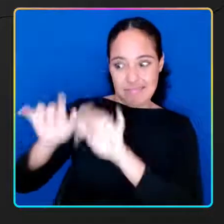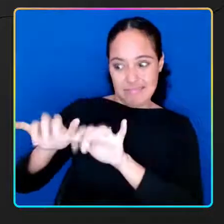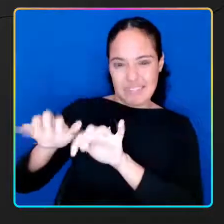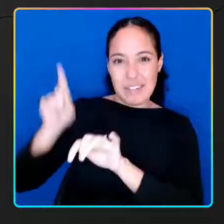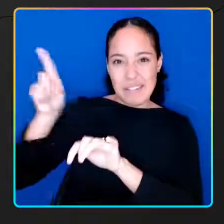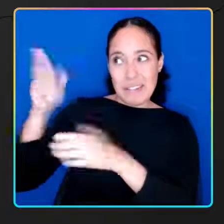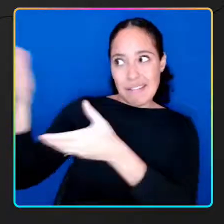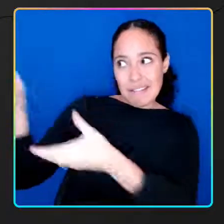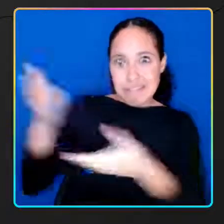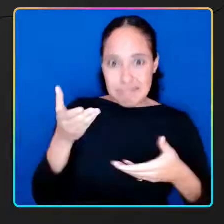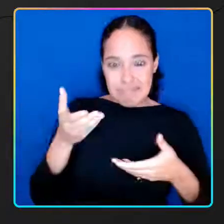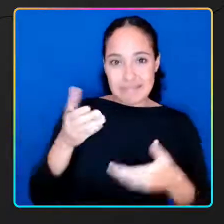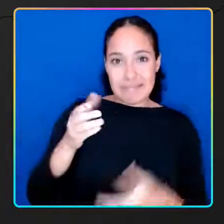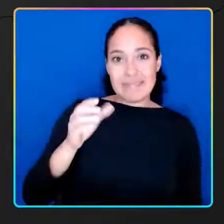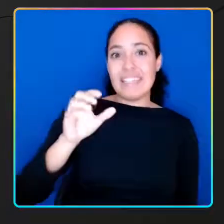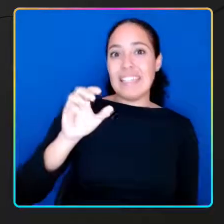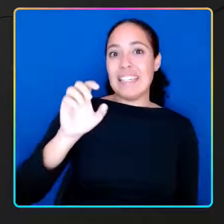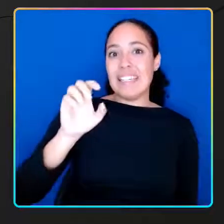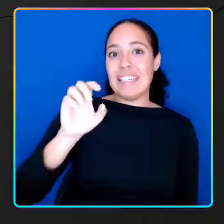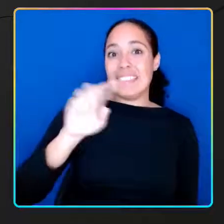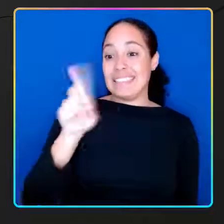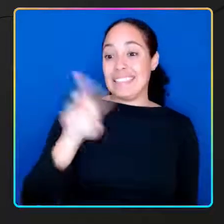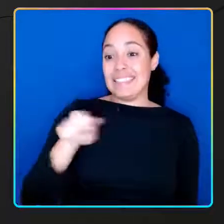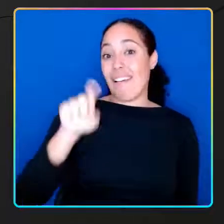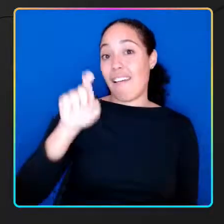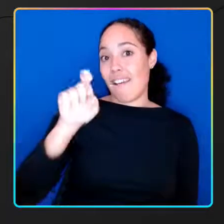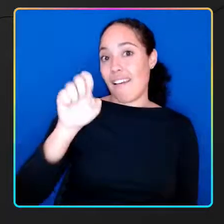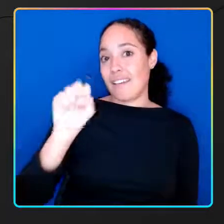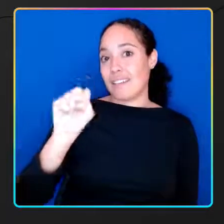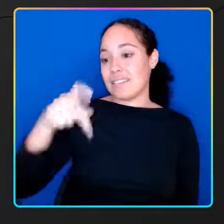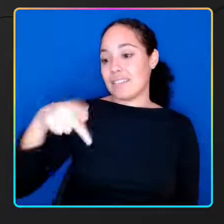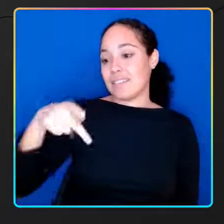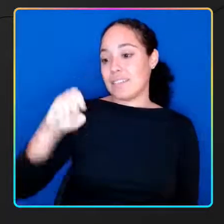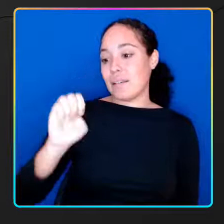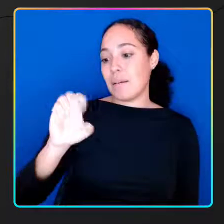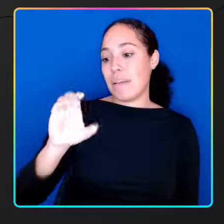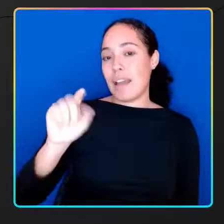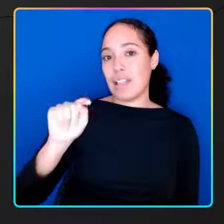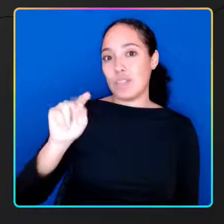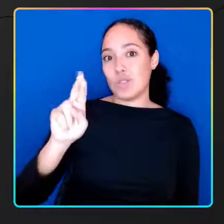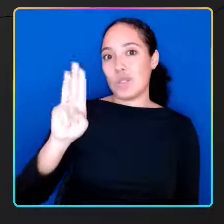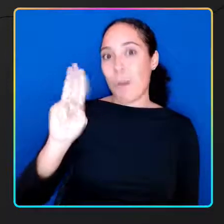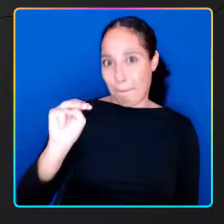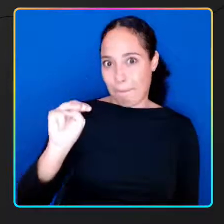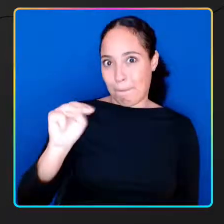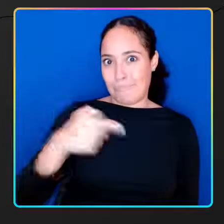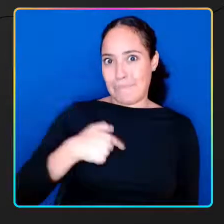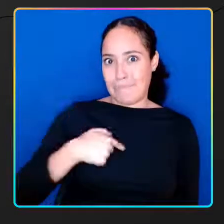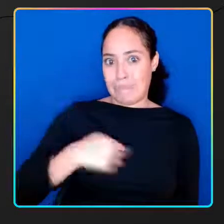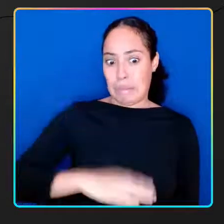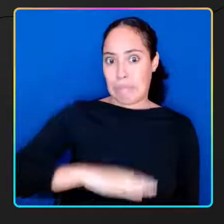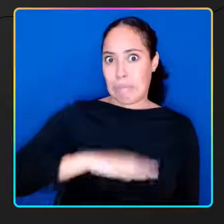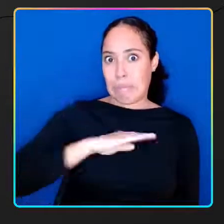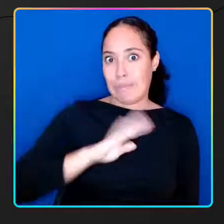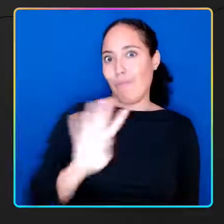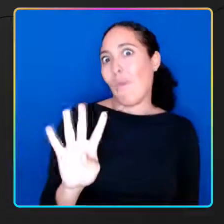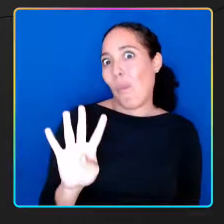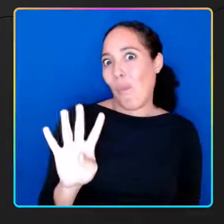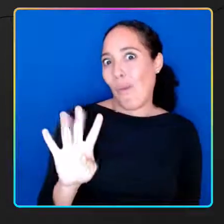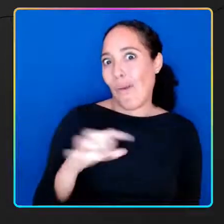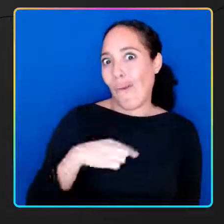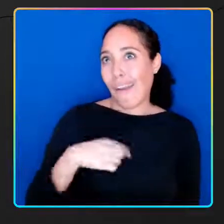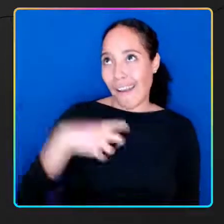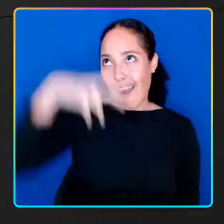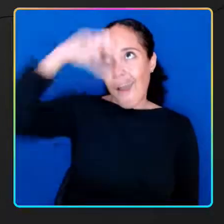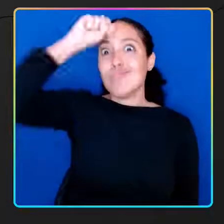out in 1982, and I was 4 at the time. But I remember it like it just marked me. It's played a lot of games